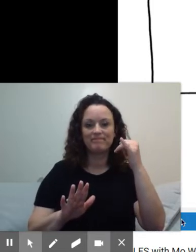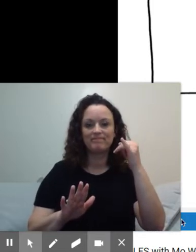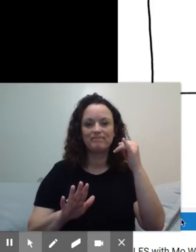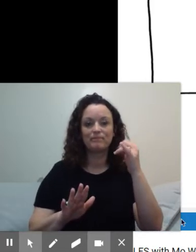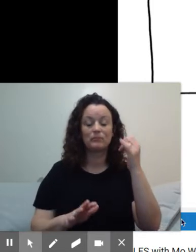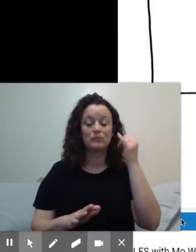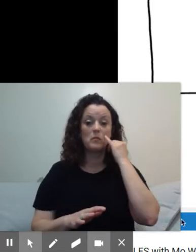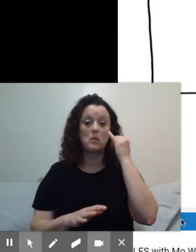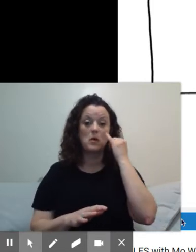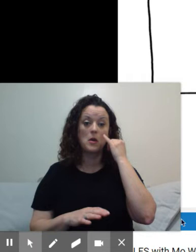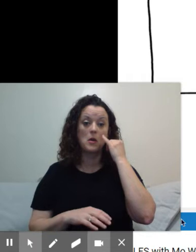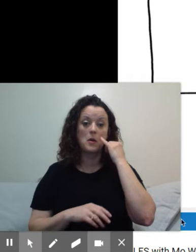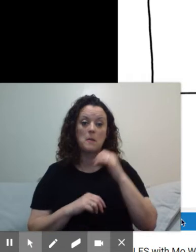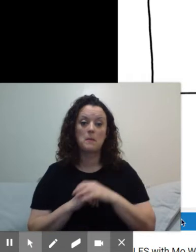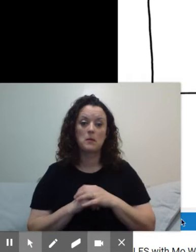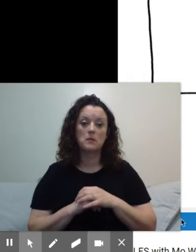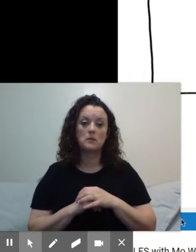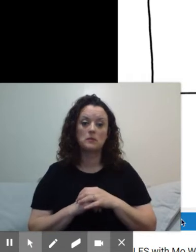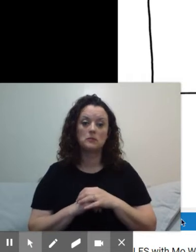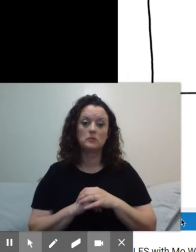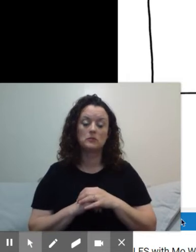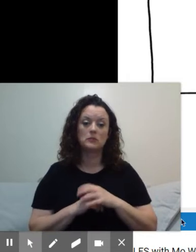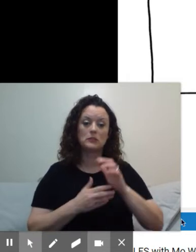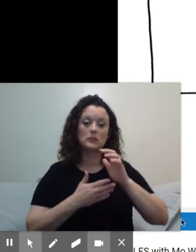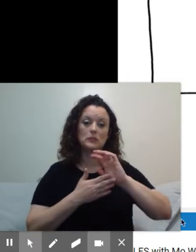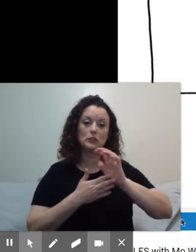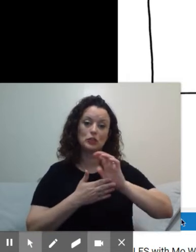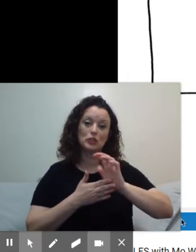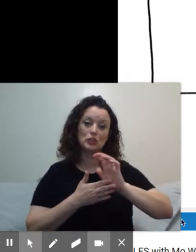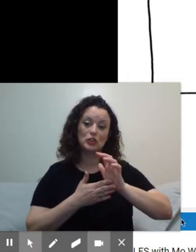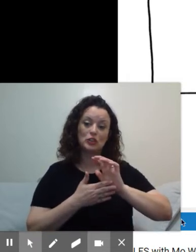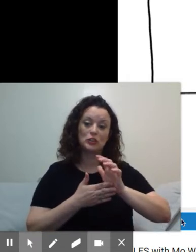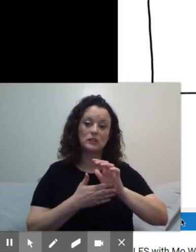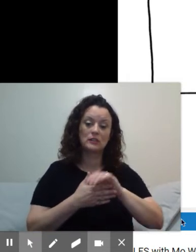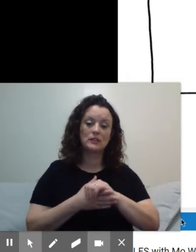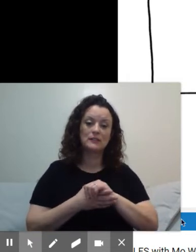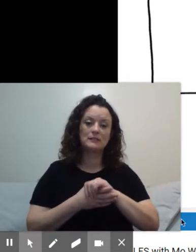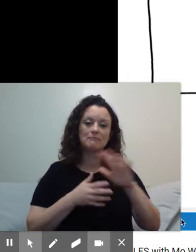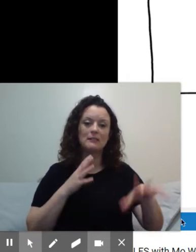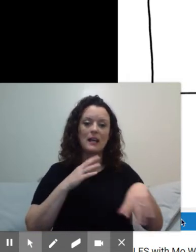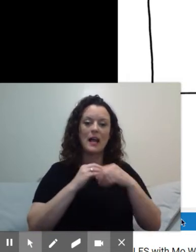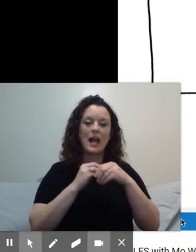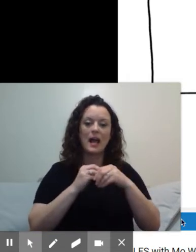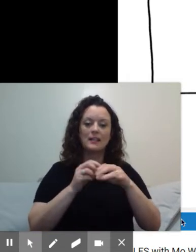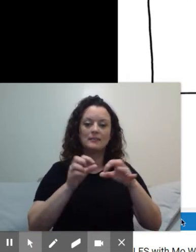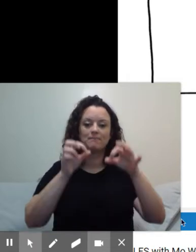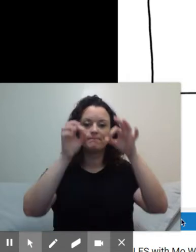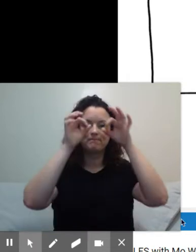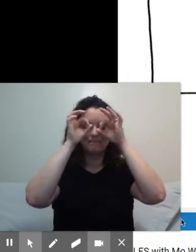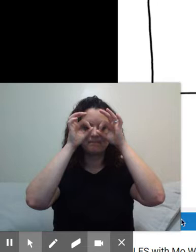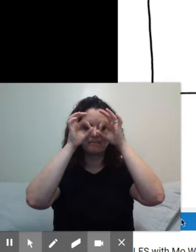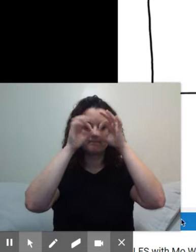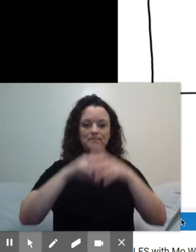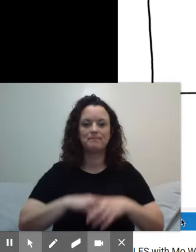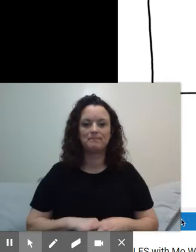Maybe if I took the Swiss cheese and I added 2 eyes